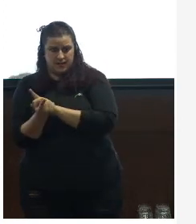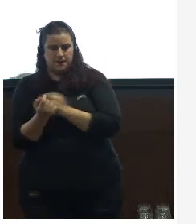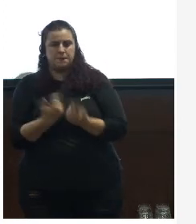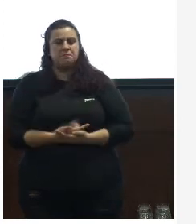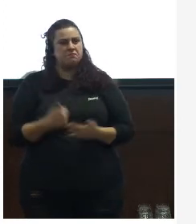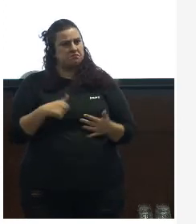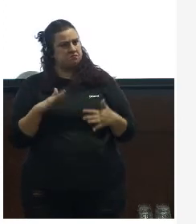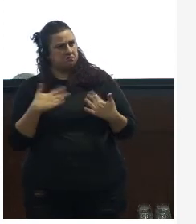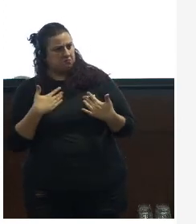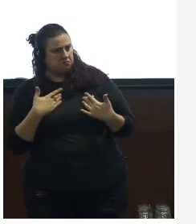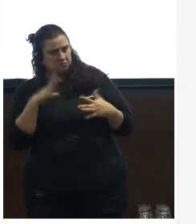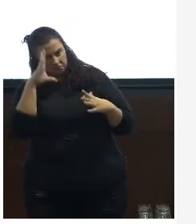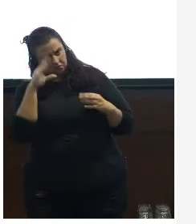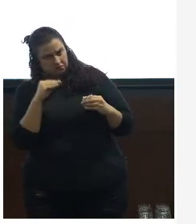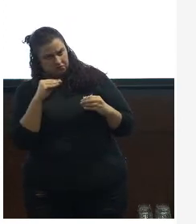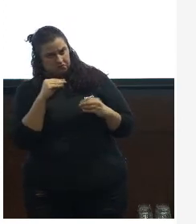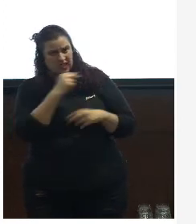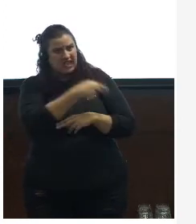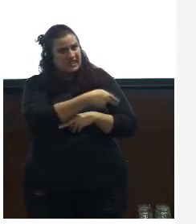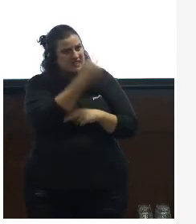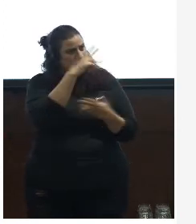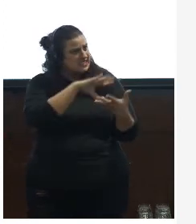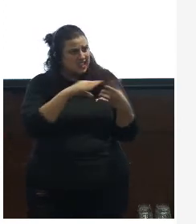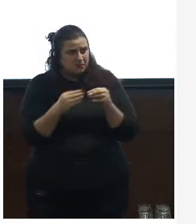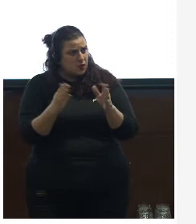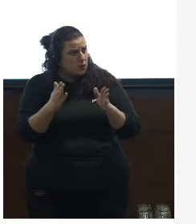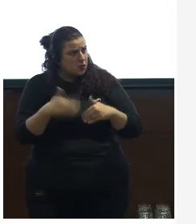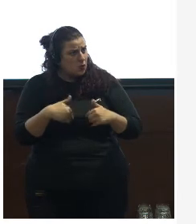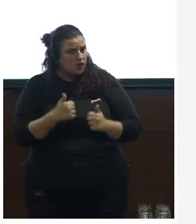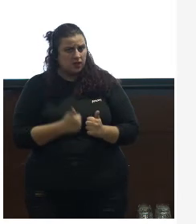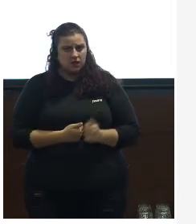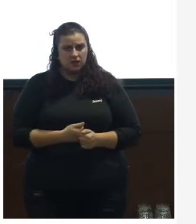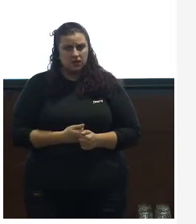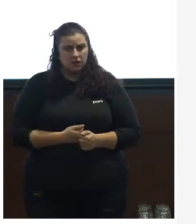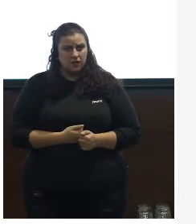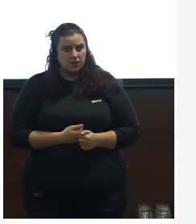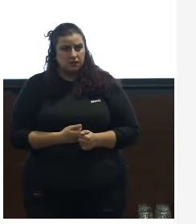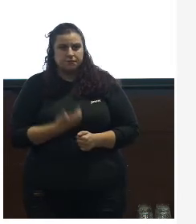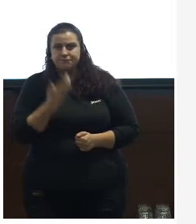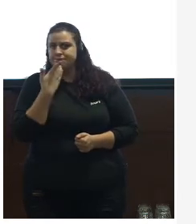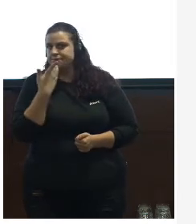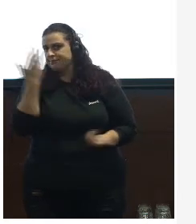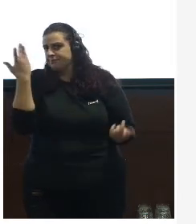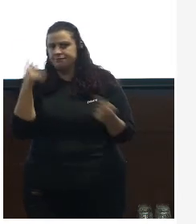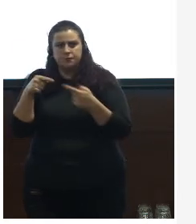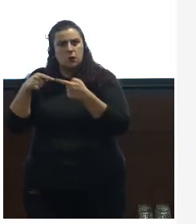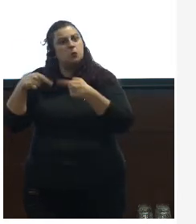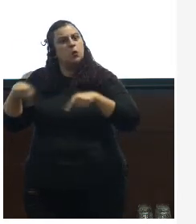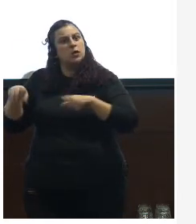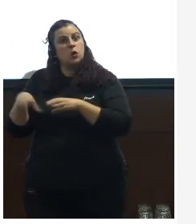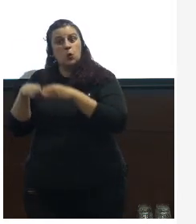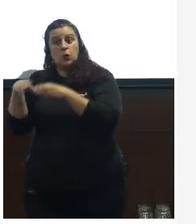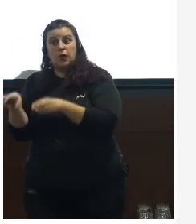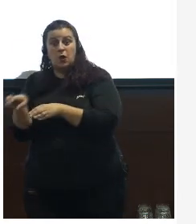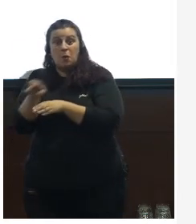are no adapted taxis waiting at most of the cruise ports, airports, etc. Which basically means